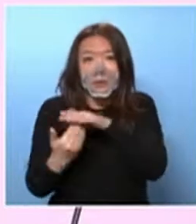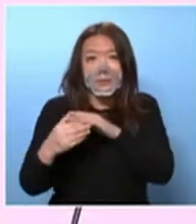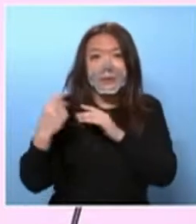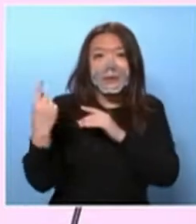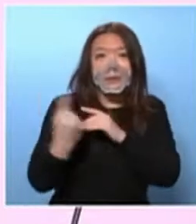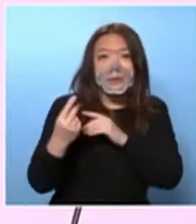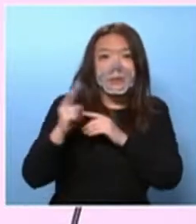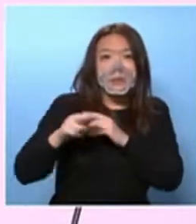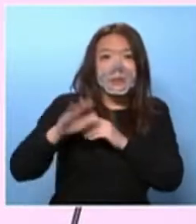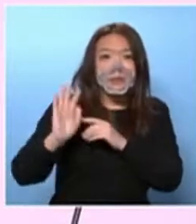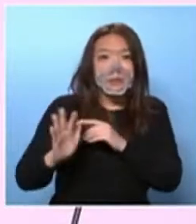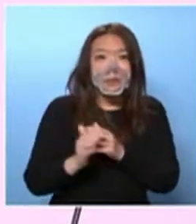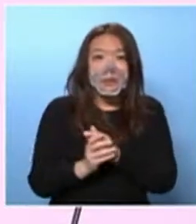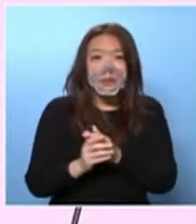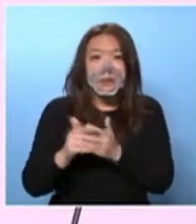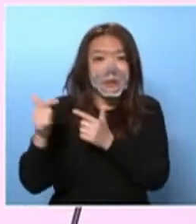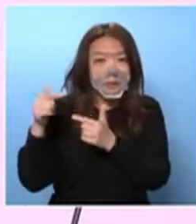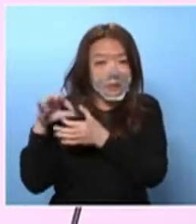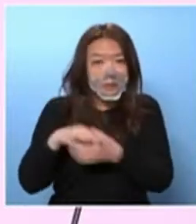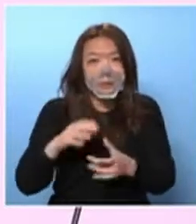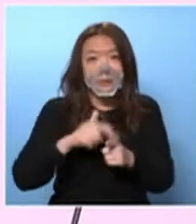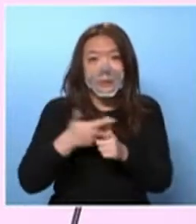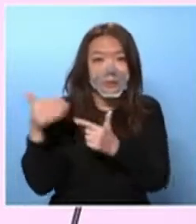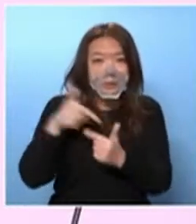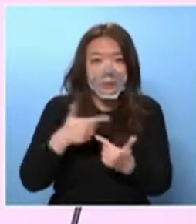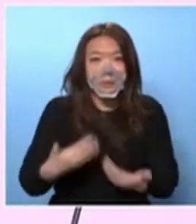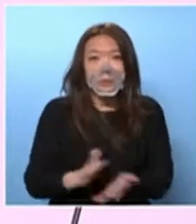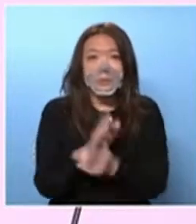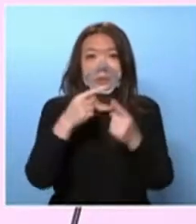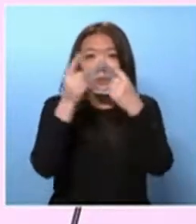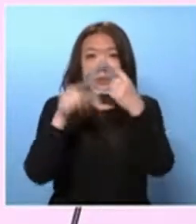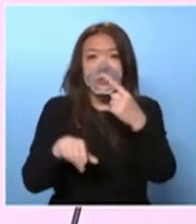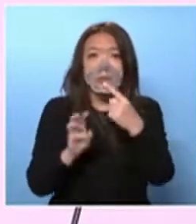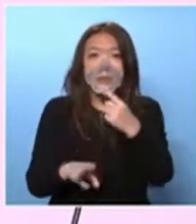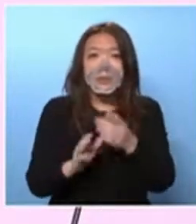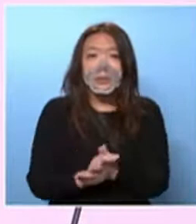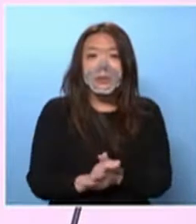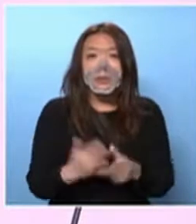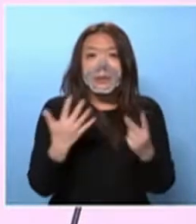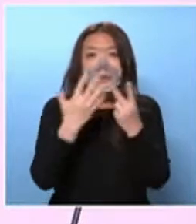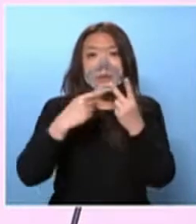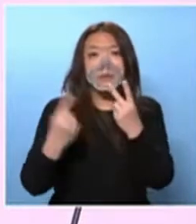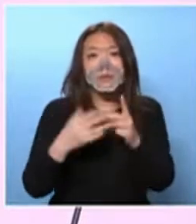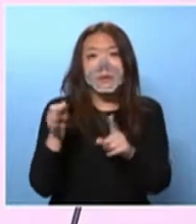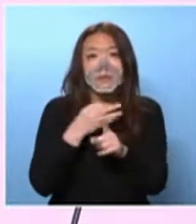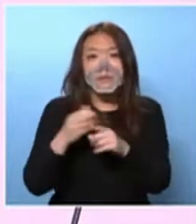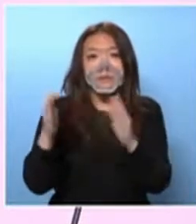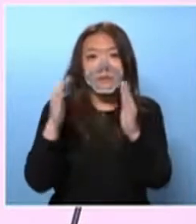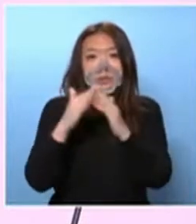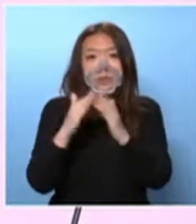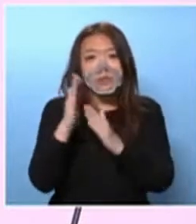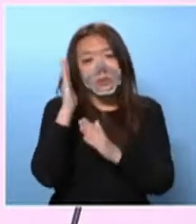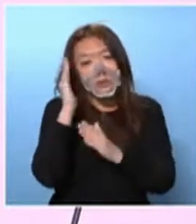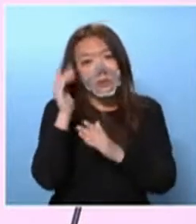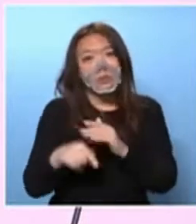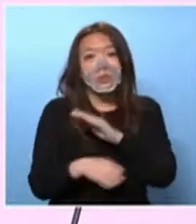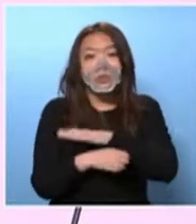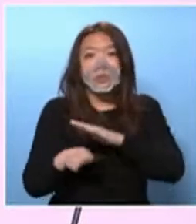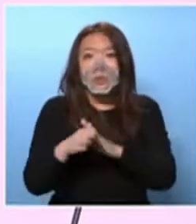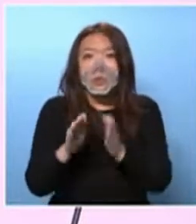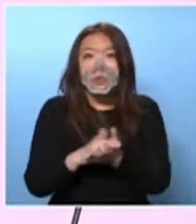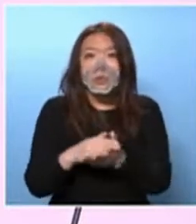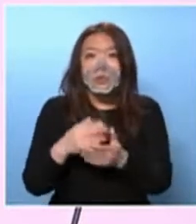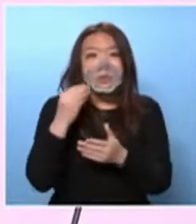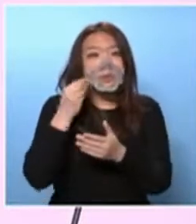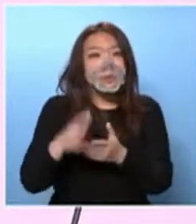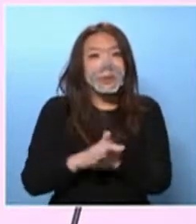of November 2022, subject to a monthly ceiling of $20,000 and $12,500 respectively per household.